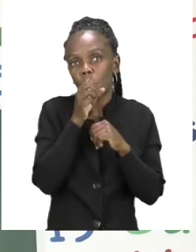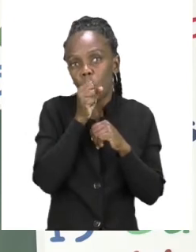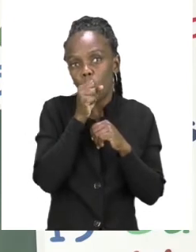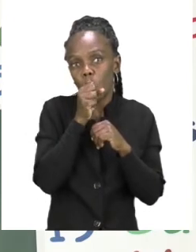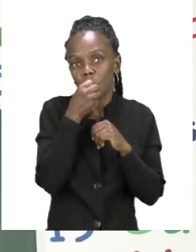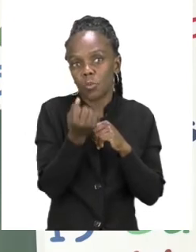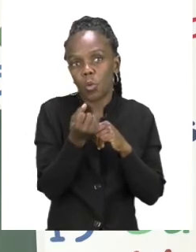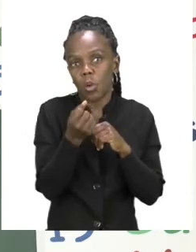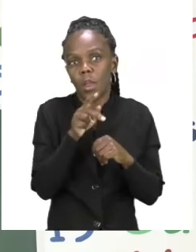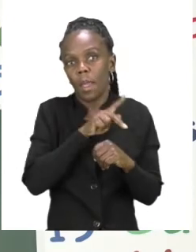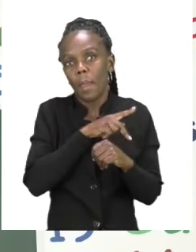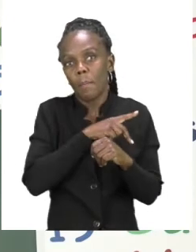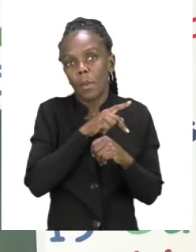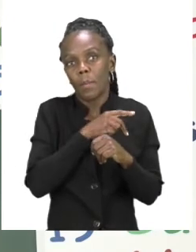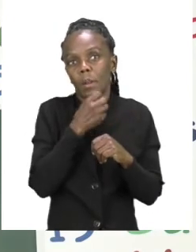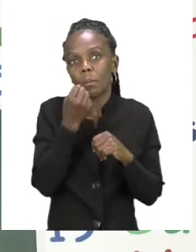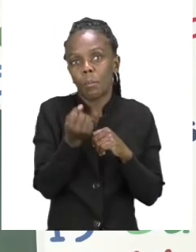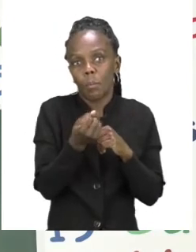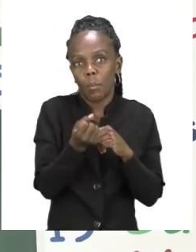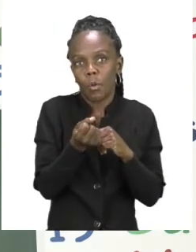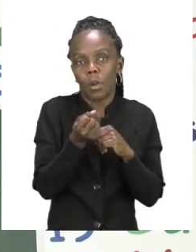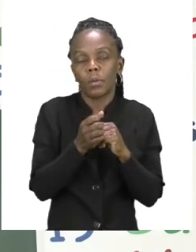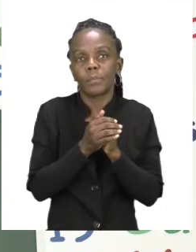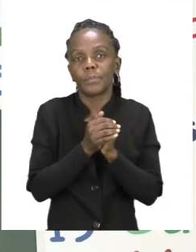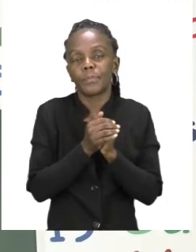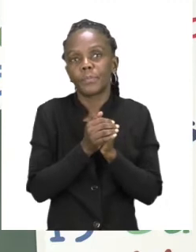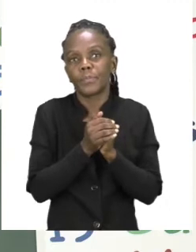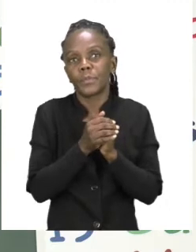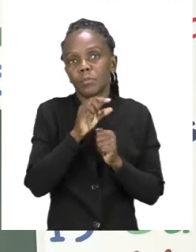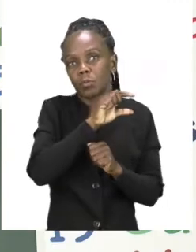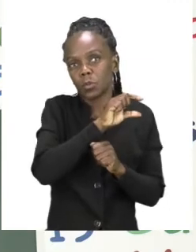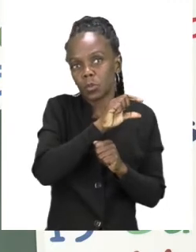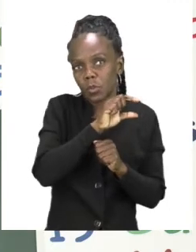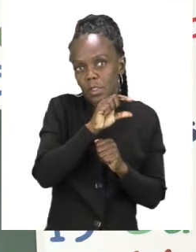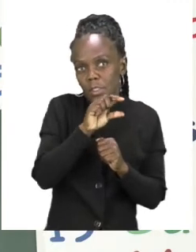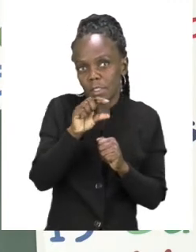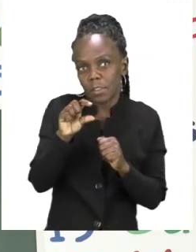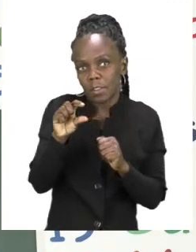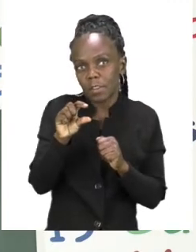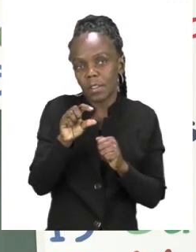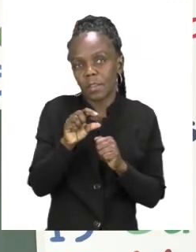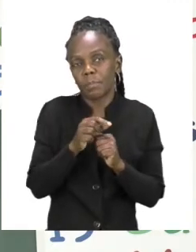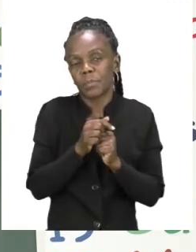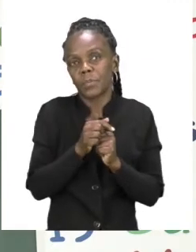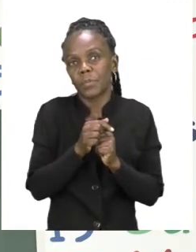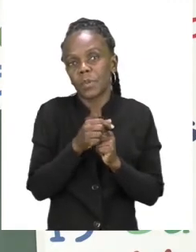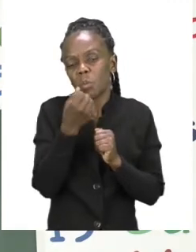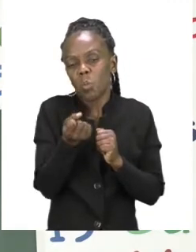the purple ball. So we want to make sentences or say where the ball is. Are you